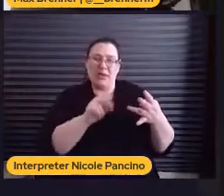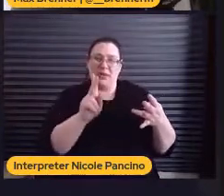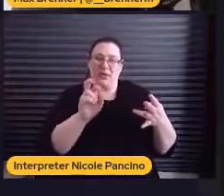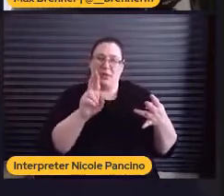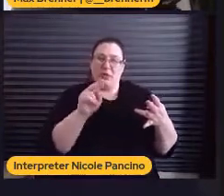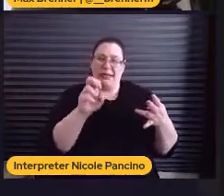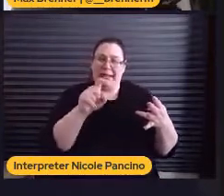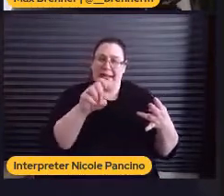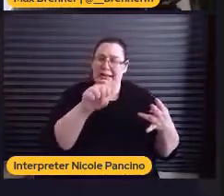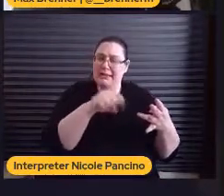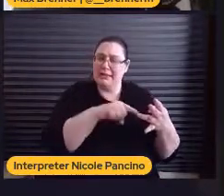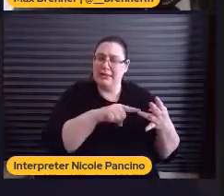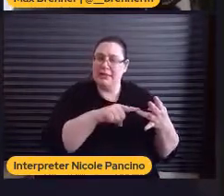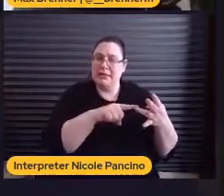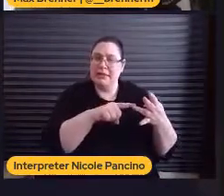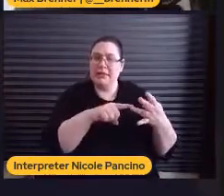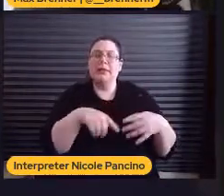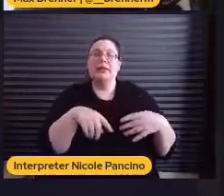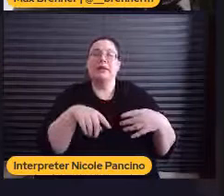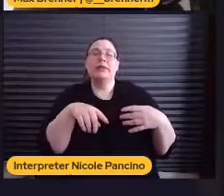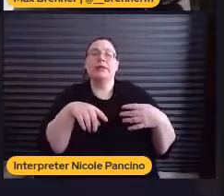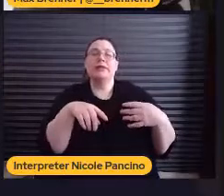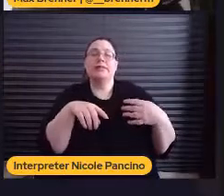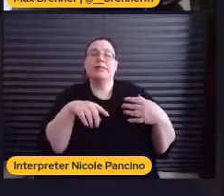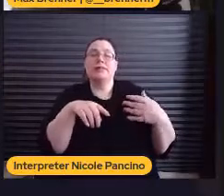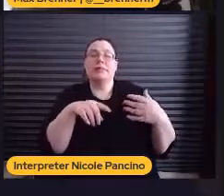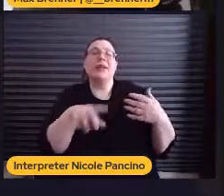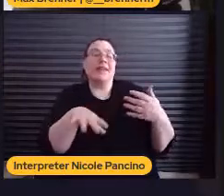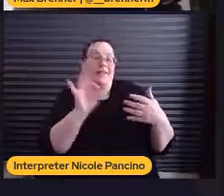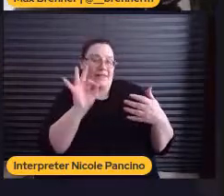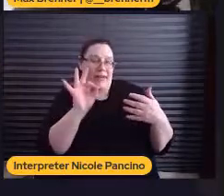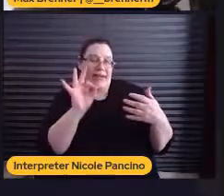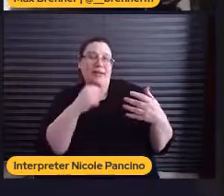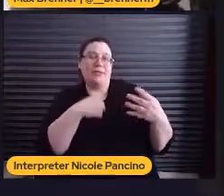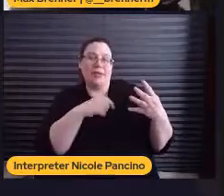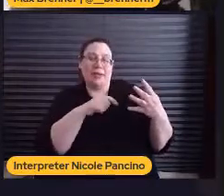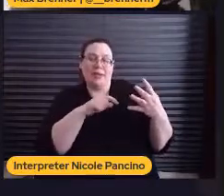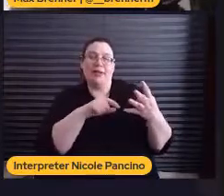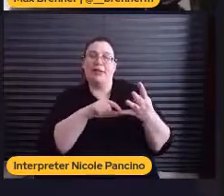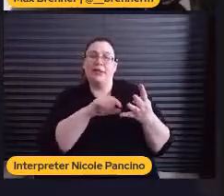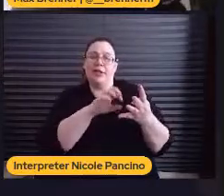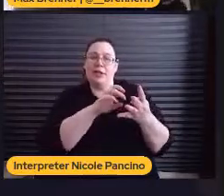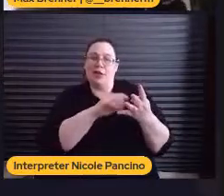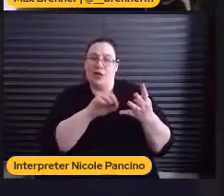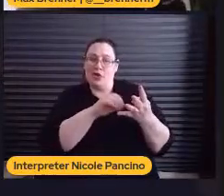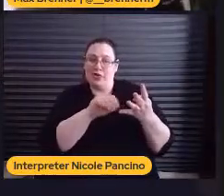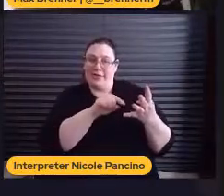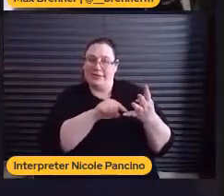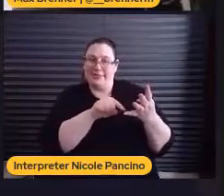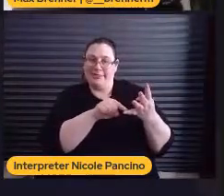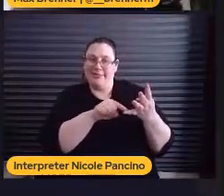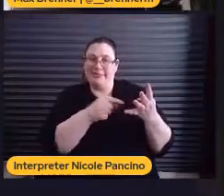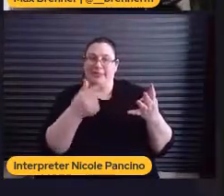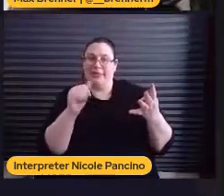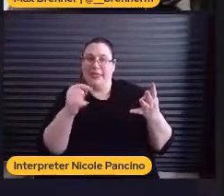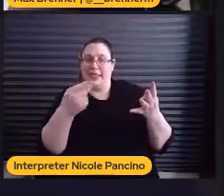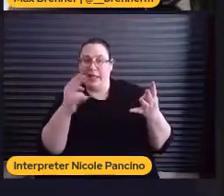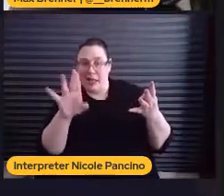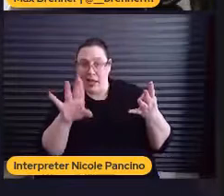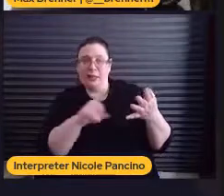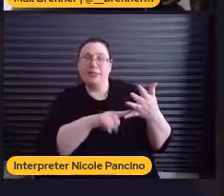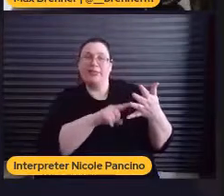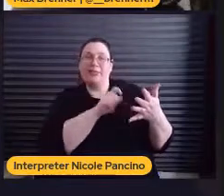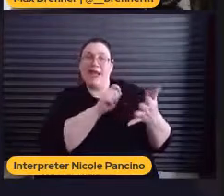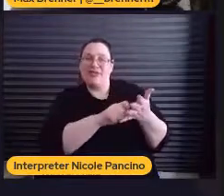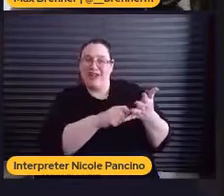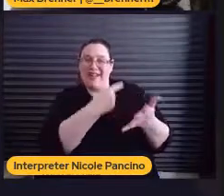that's AWS. You can find me coding on GitHub and as well as writing on my